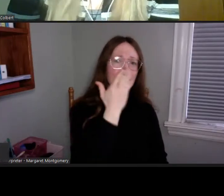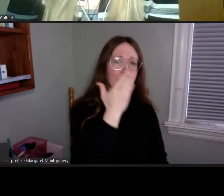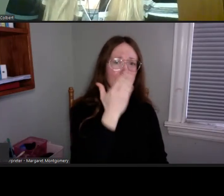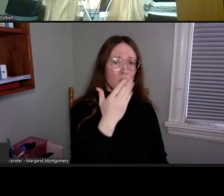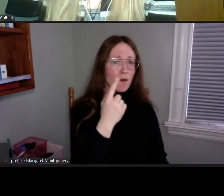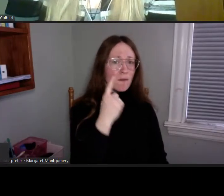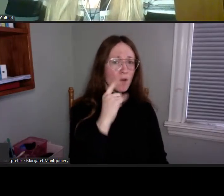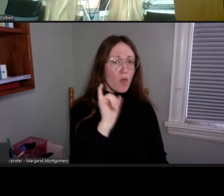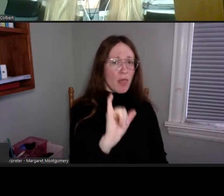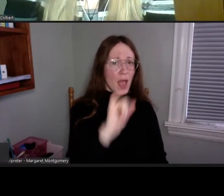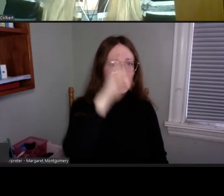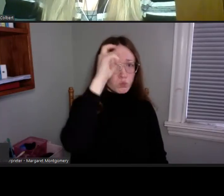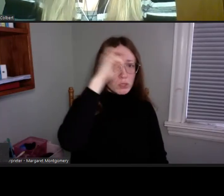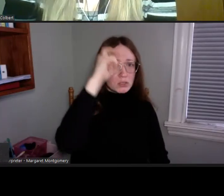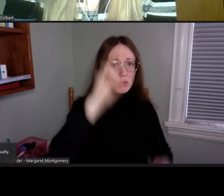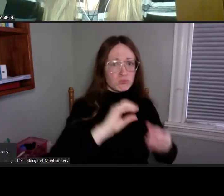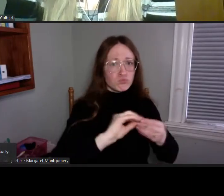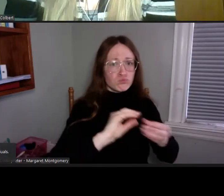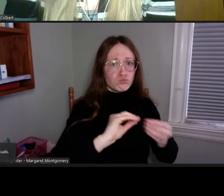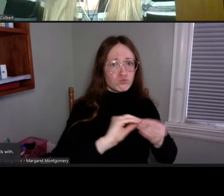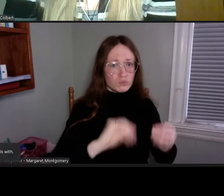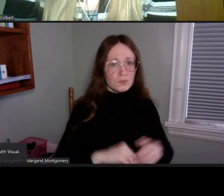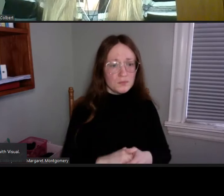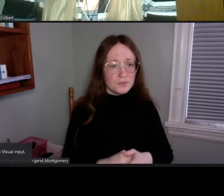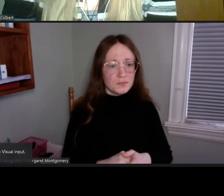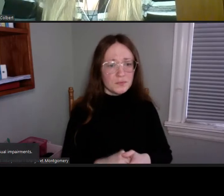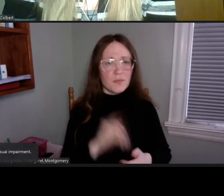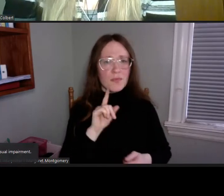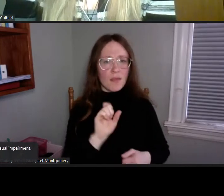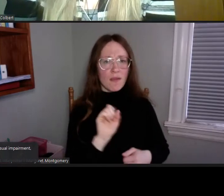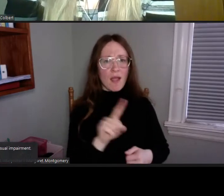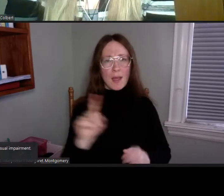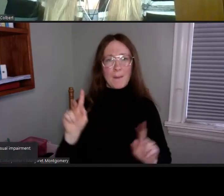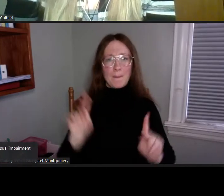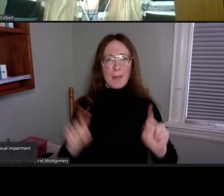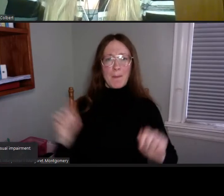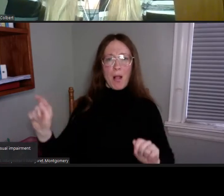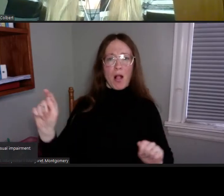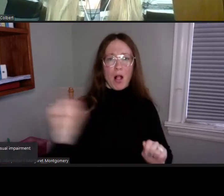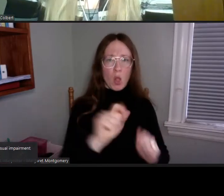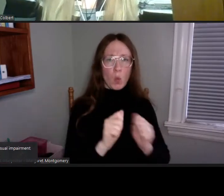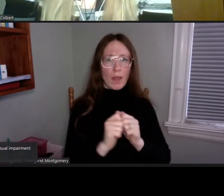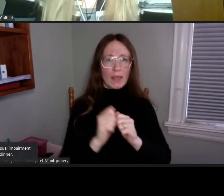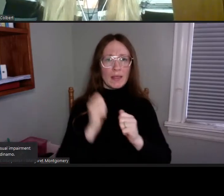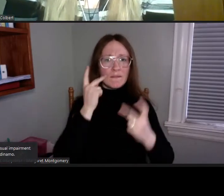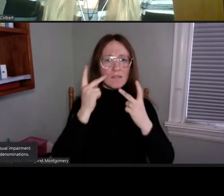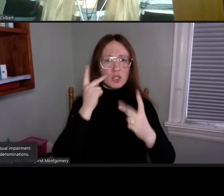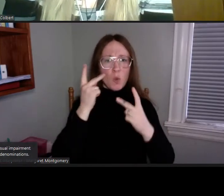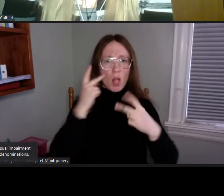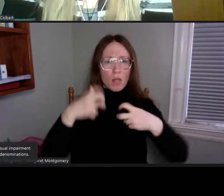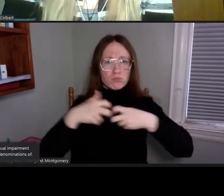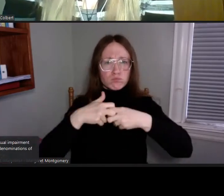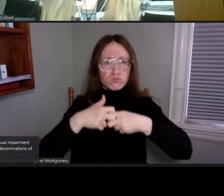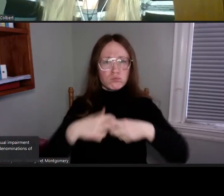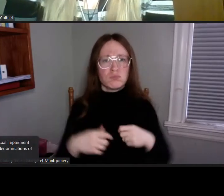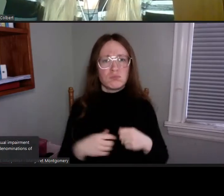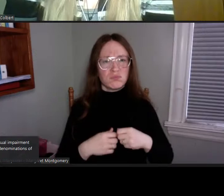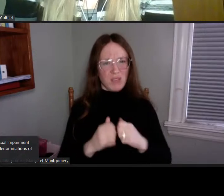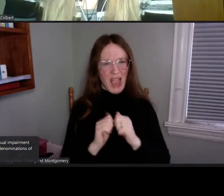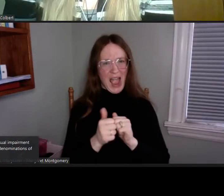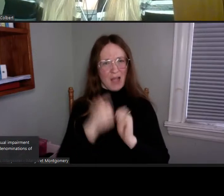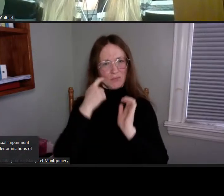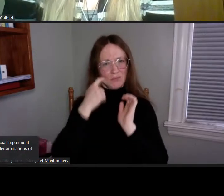So how do individuals with visual impairment distinguish between different denominations of money?